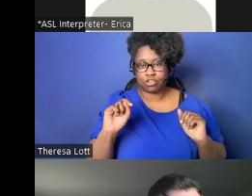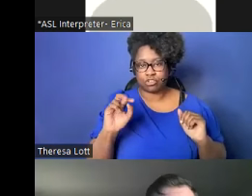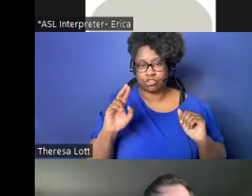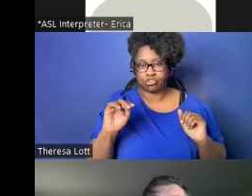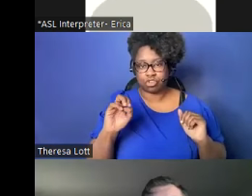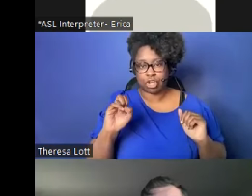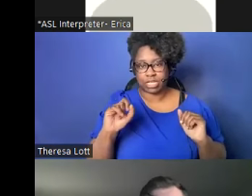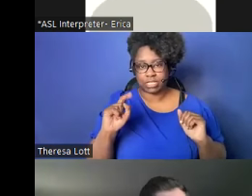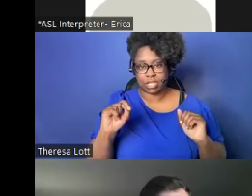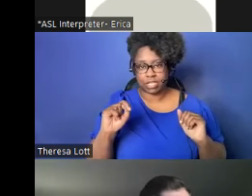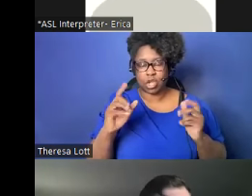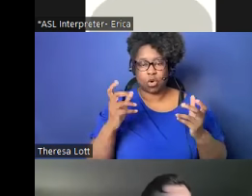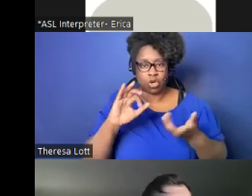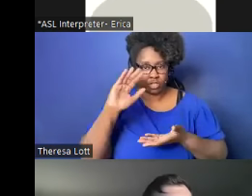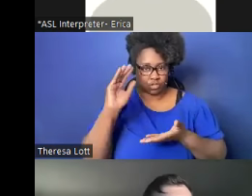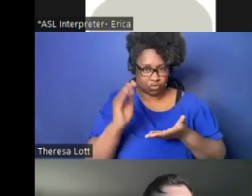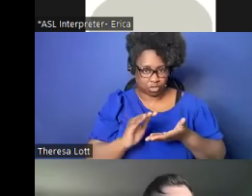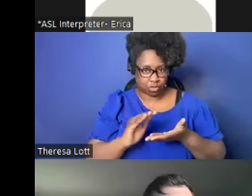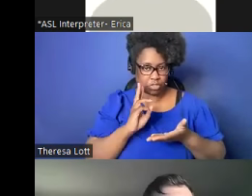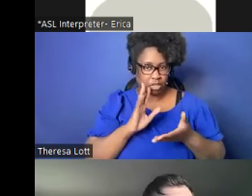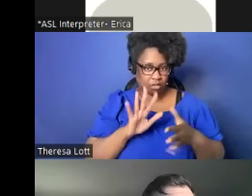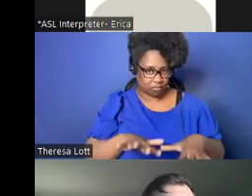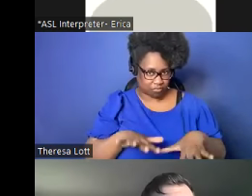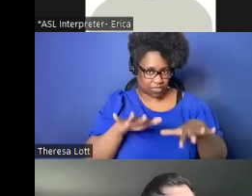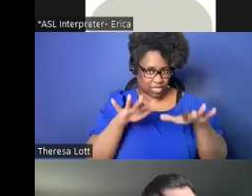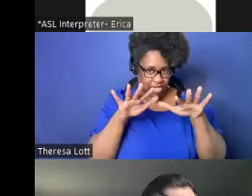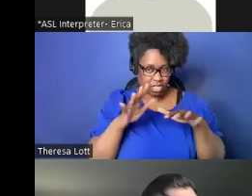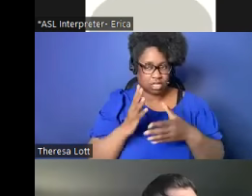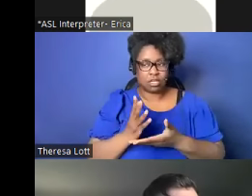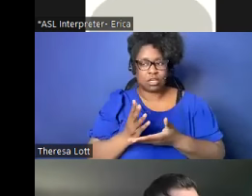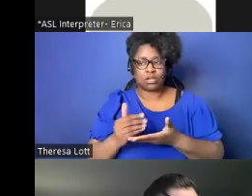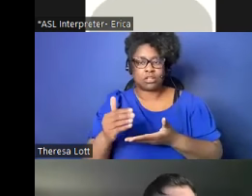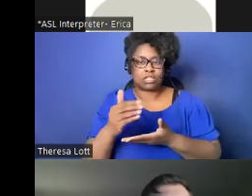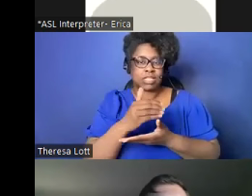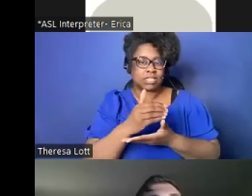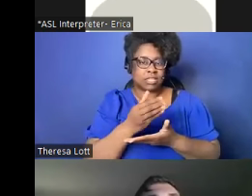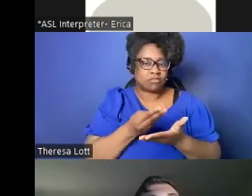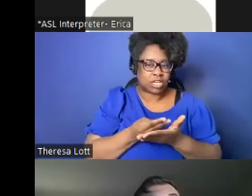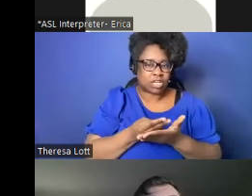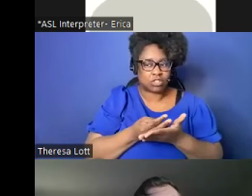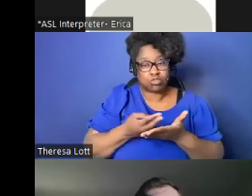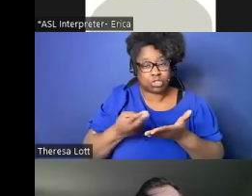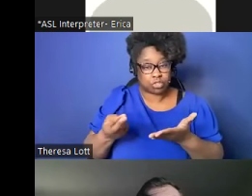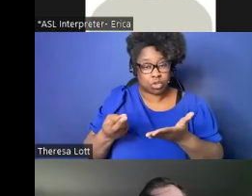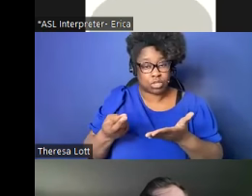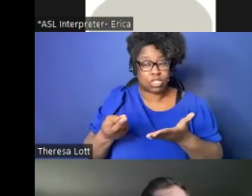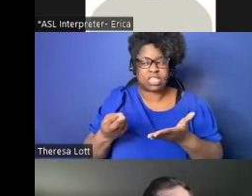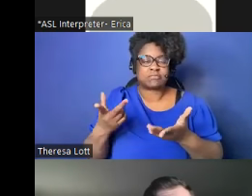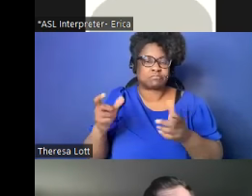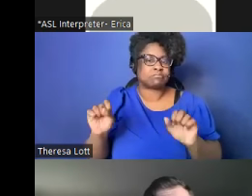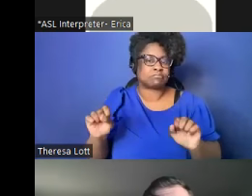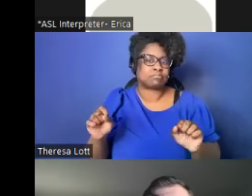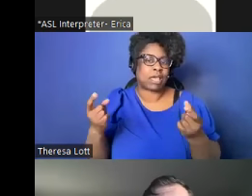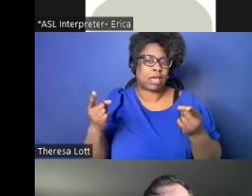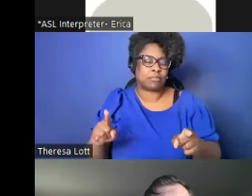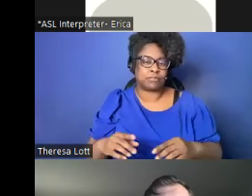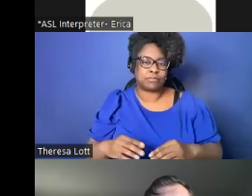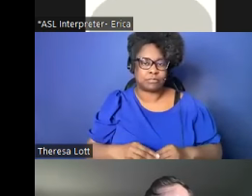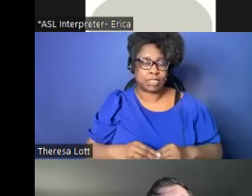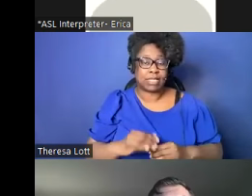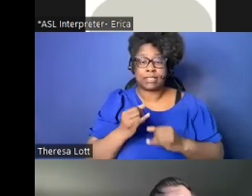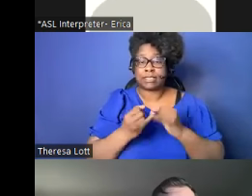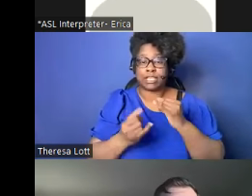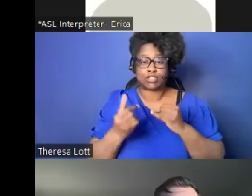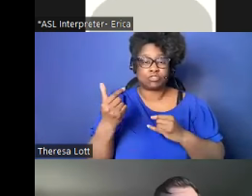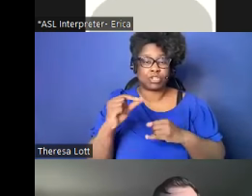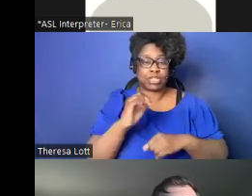area. Pooling funds and resources will make that all more possible. And then lastly, in green infrastructure, we see